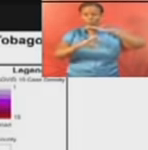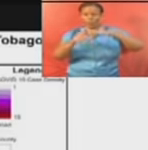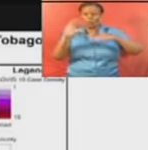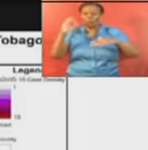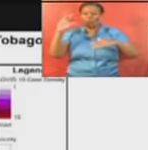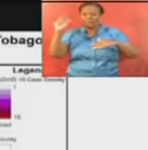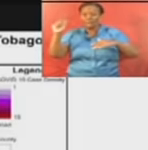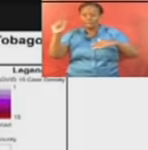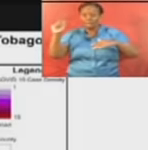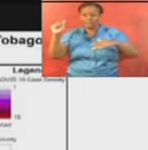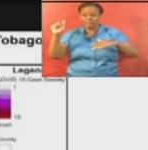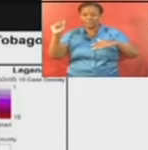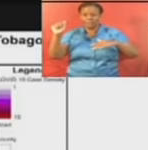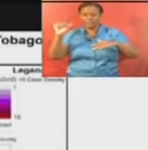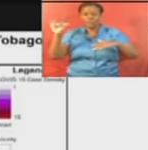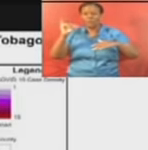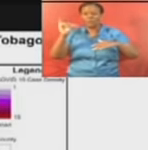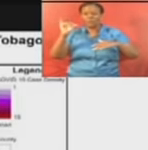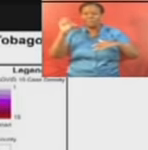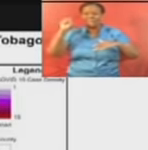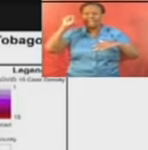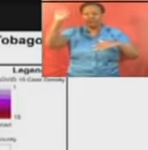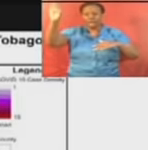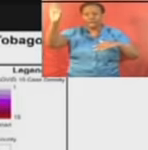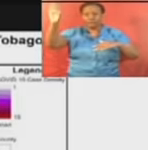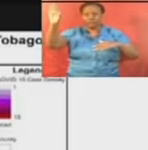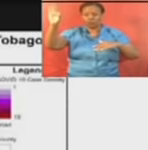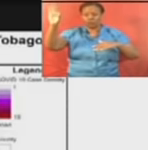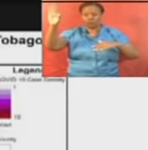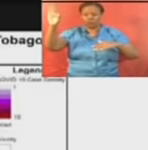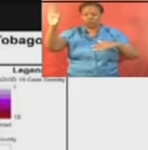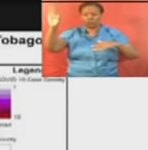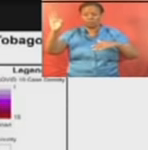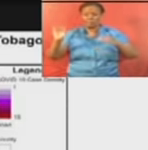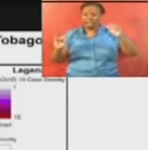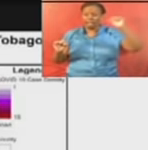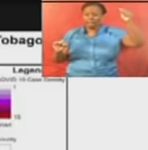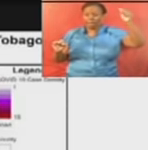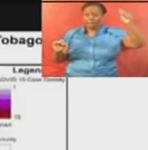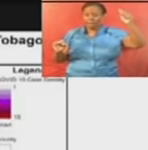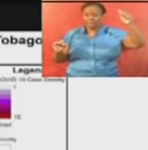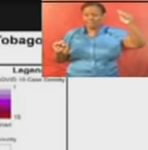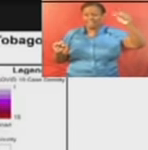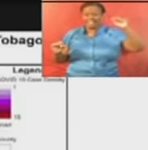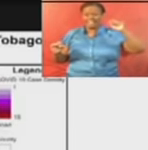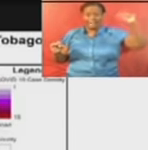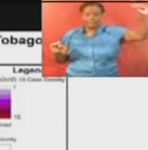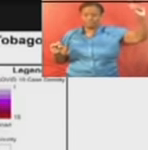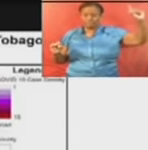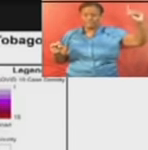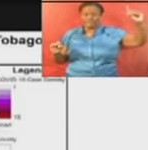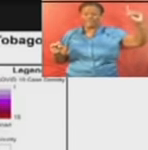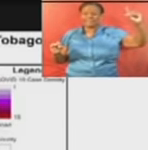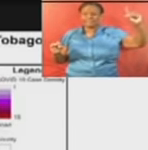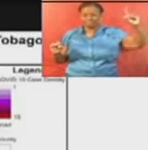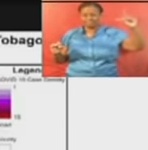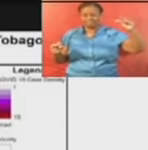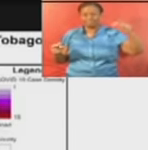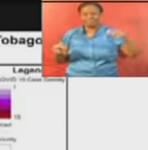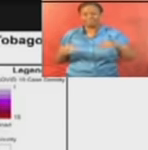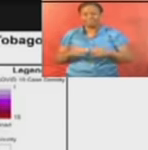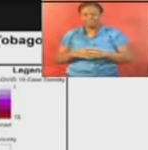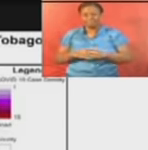and environs, Arima, Sangre Grande, all of the population centers or hubs